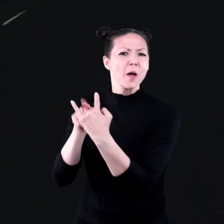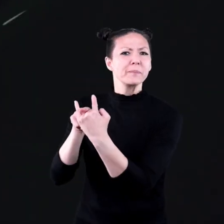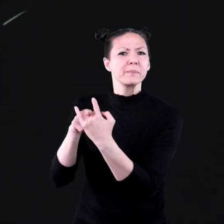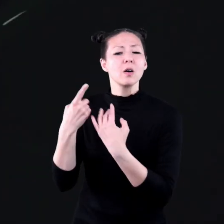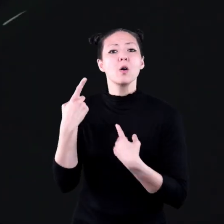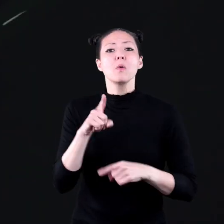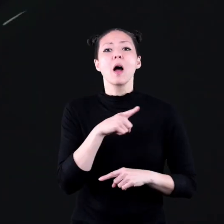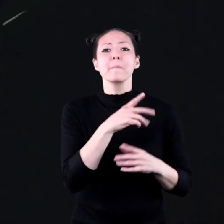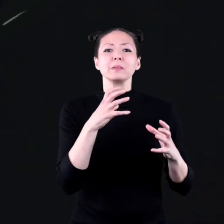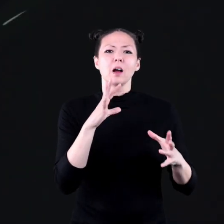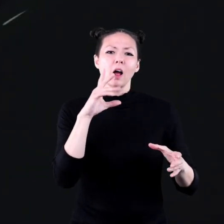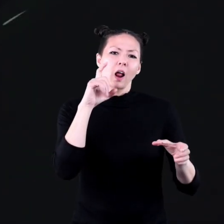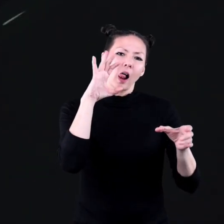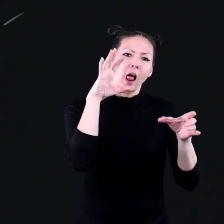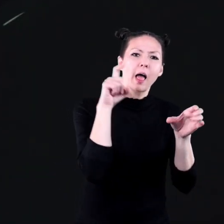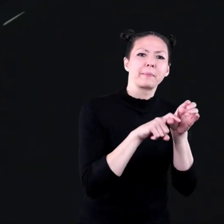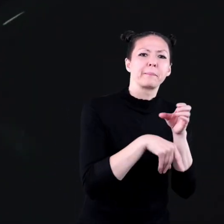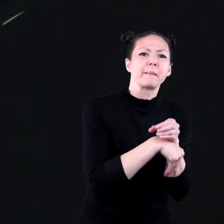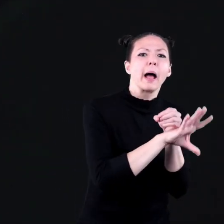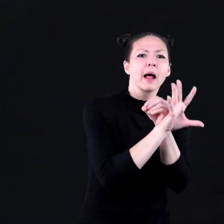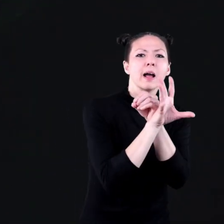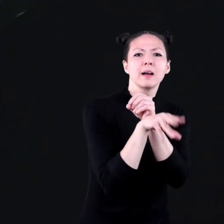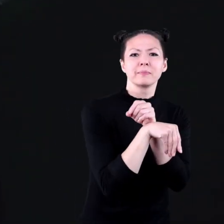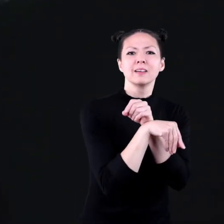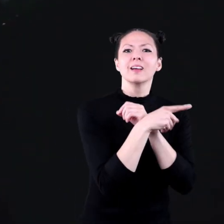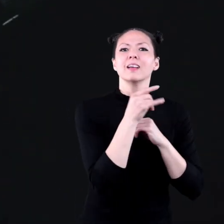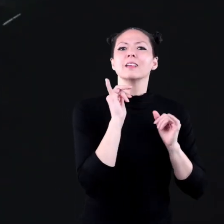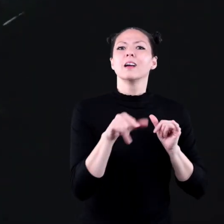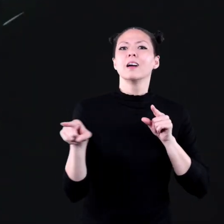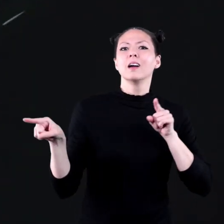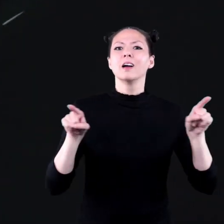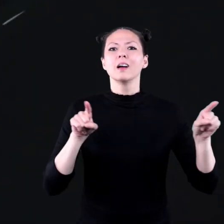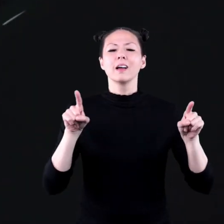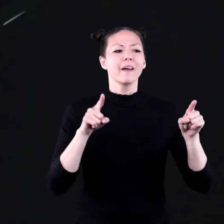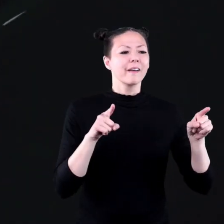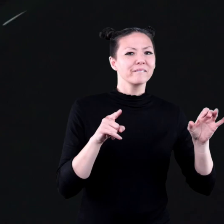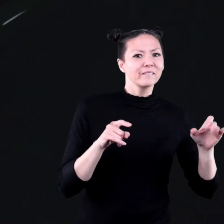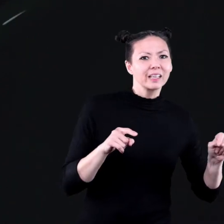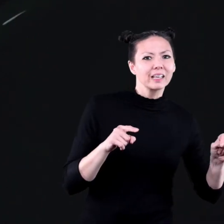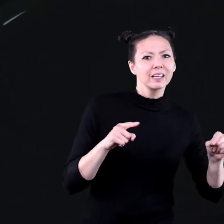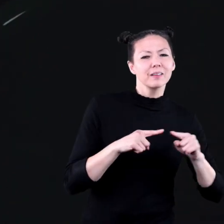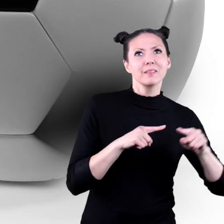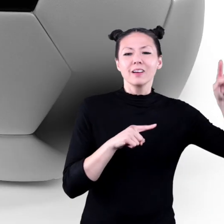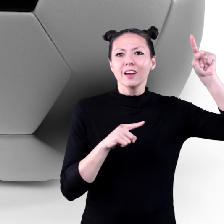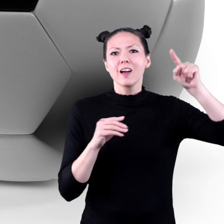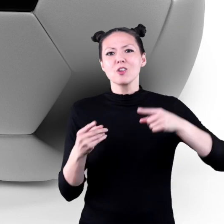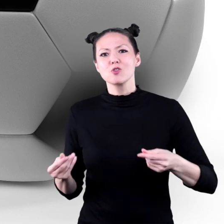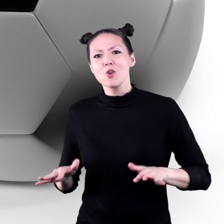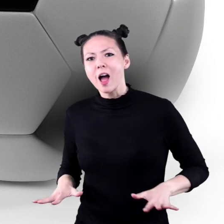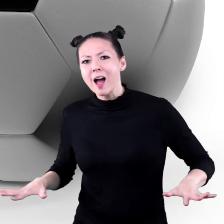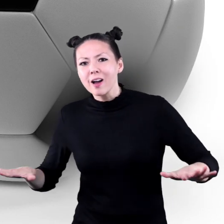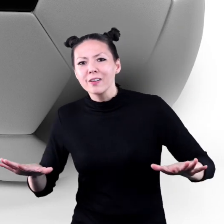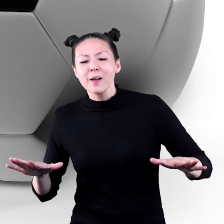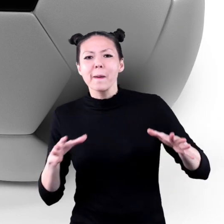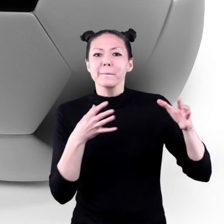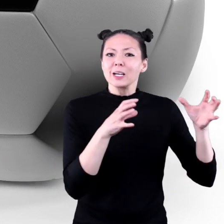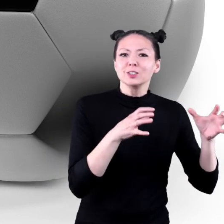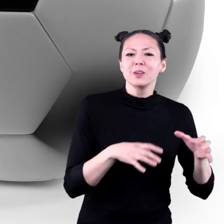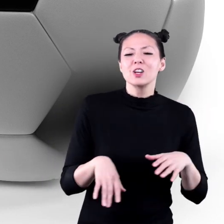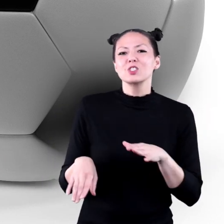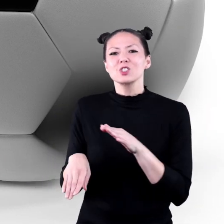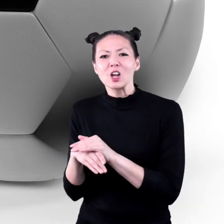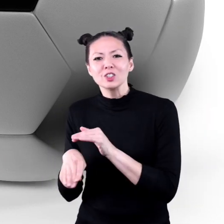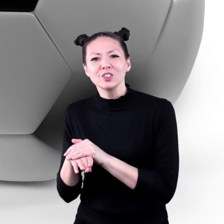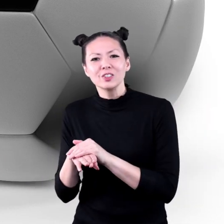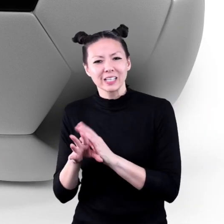ground, whereas with a basketball, you're trying to throw it into a net that's many feet above the ground. Basketballs and soccer balls